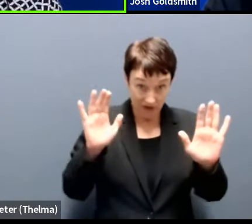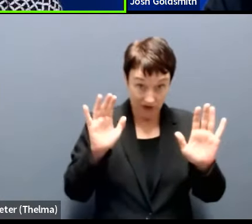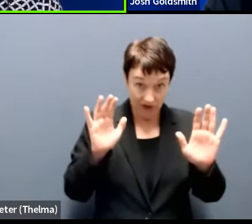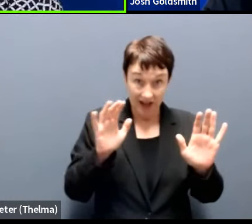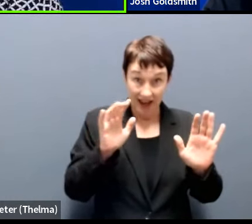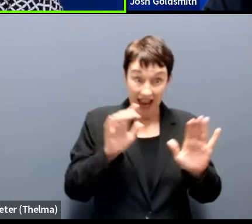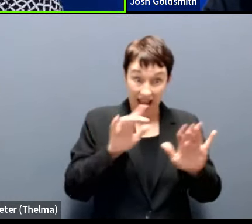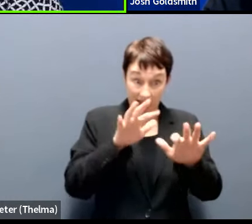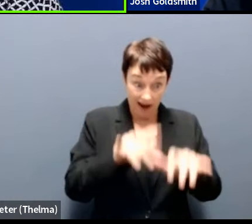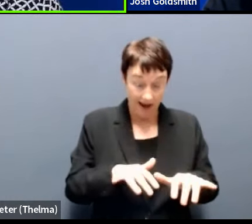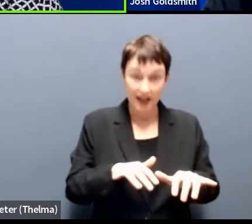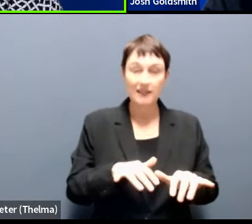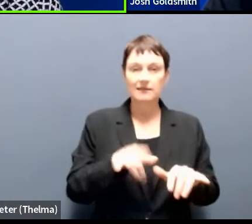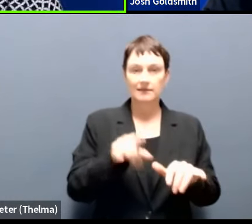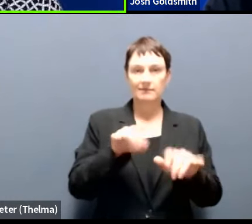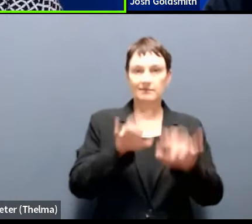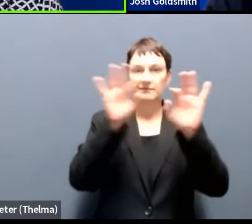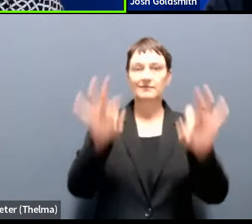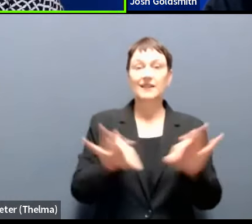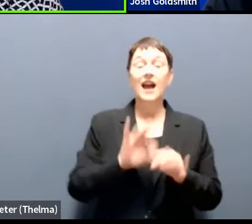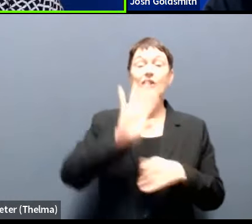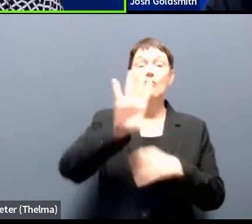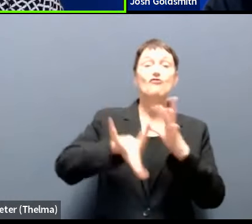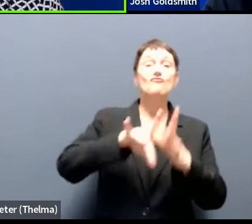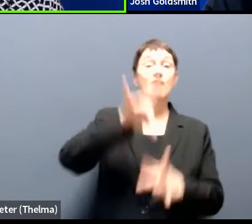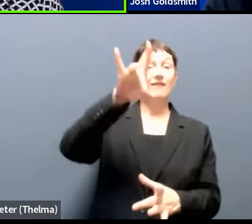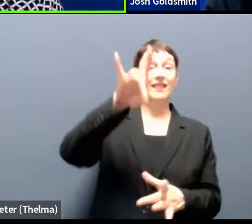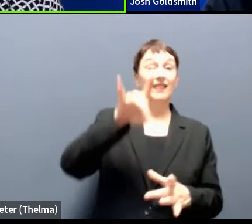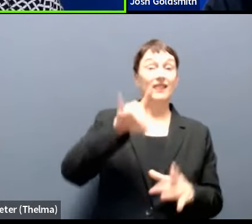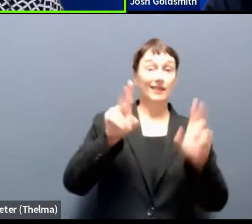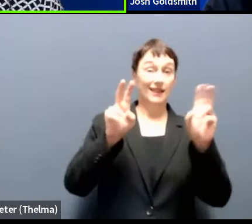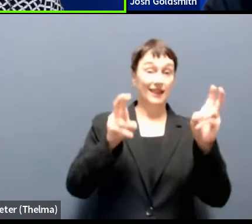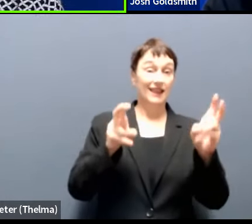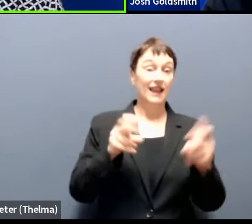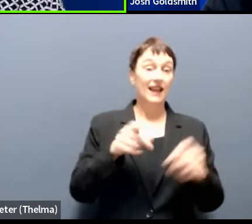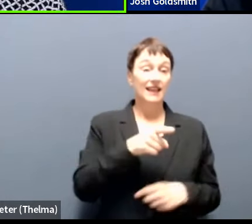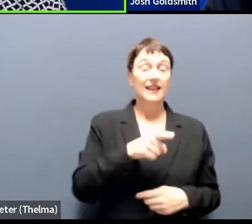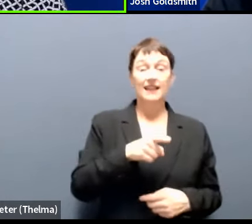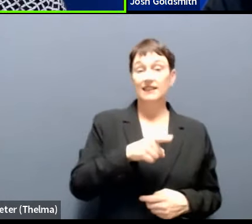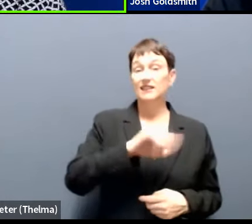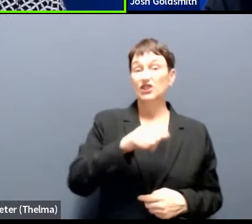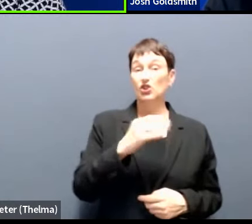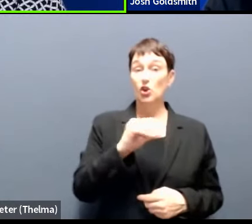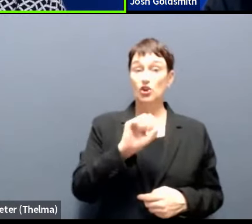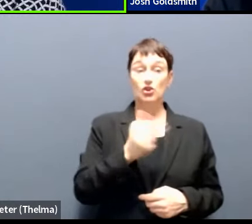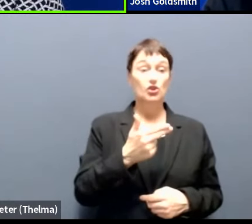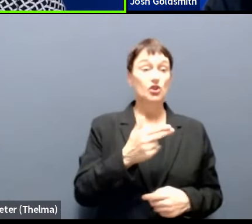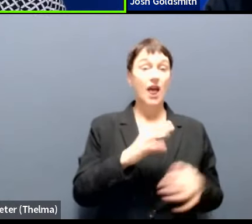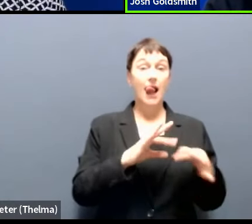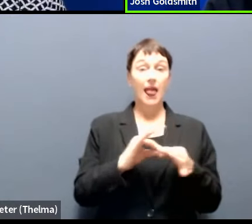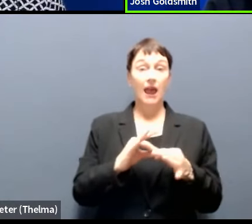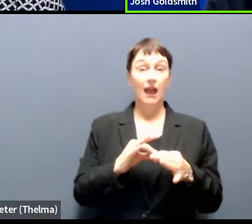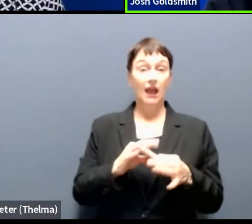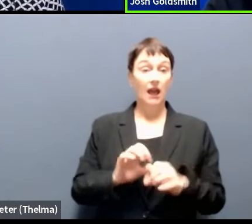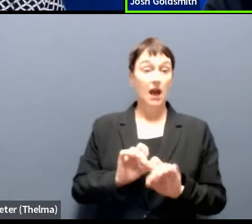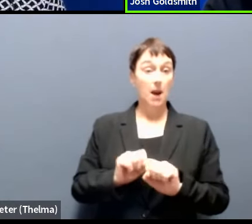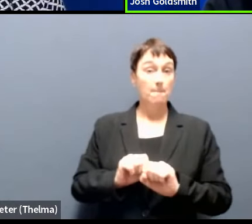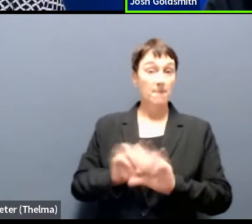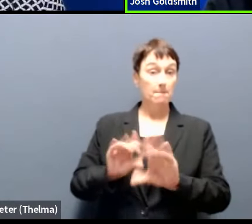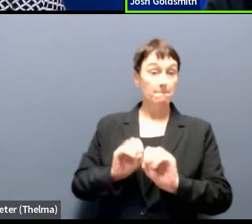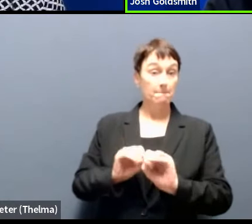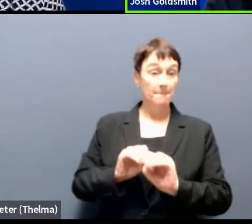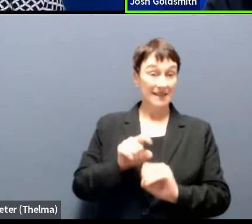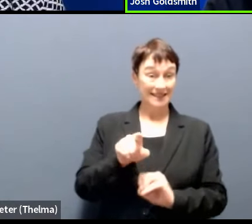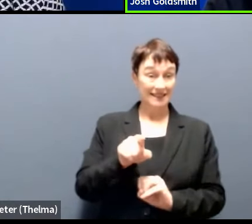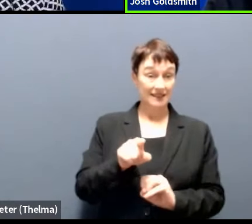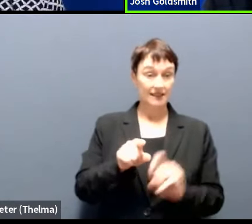the entry form for the raffle with the link that Josh has shared with us. Is that right, Josh? That's right. It should be